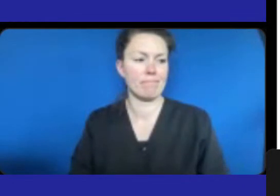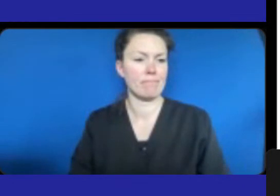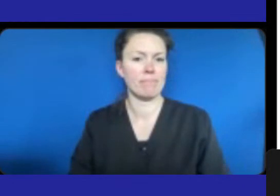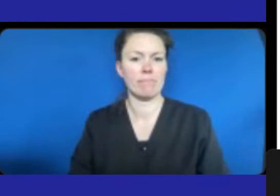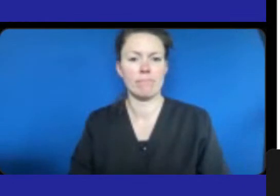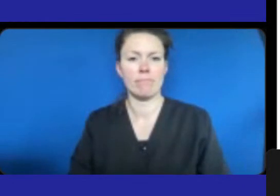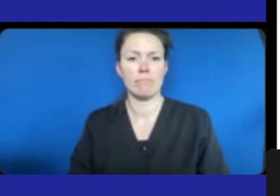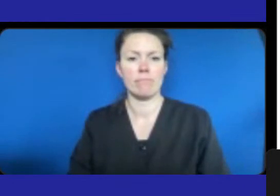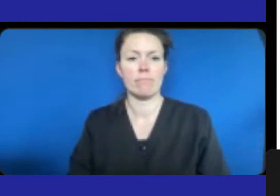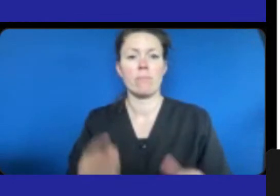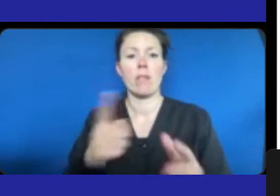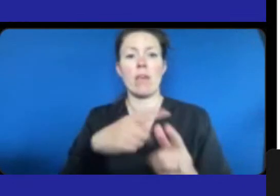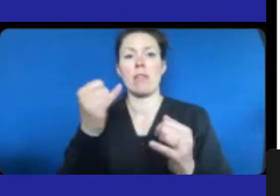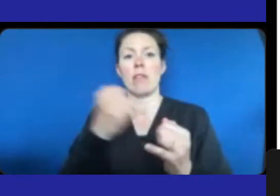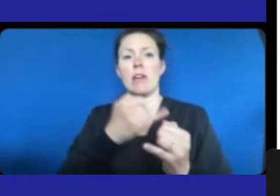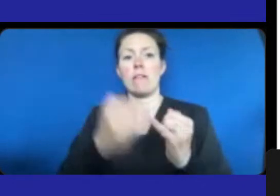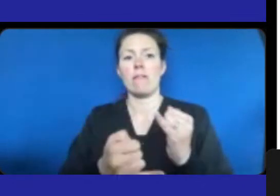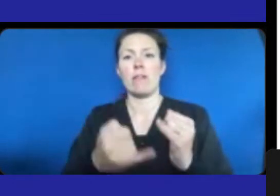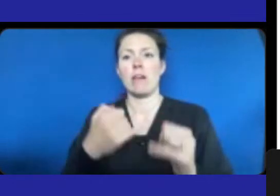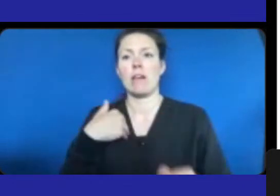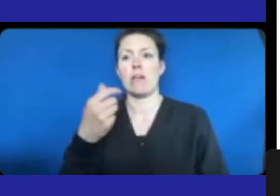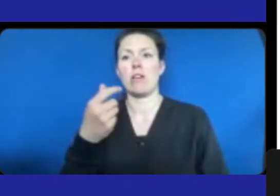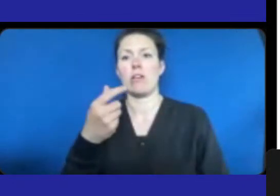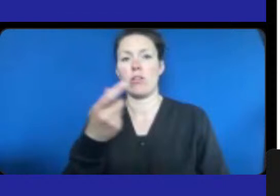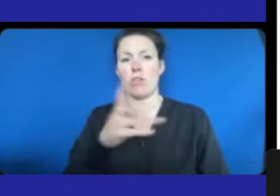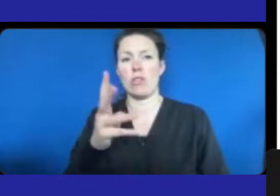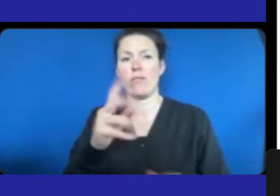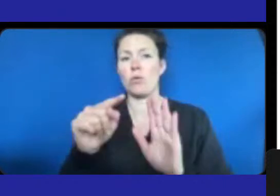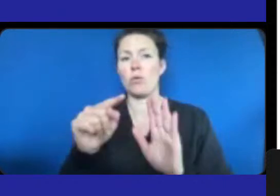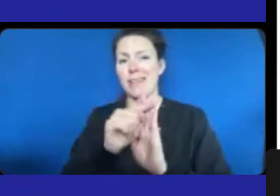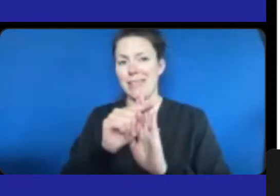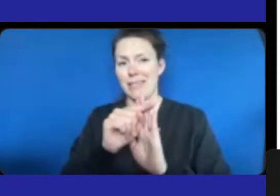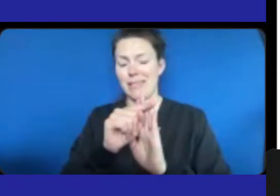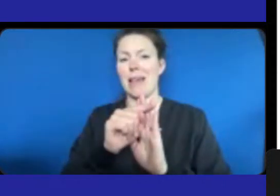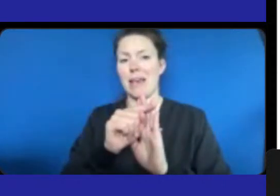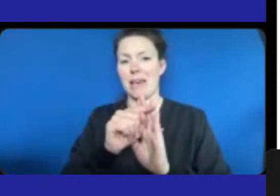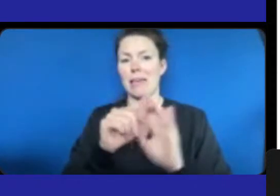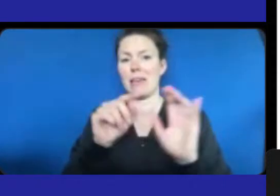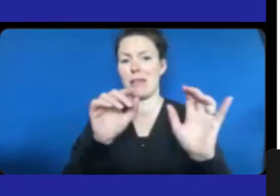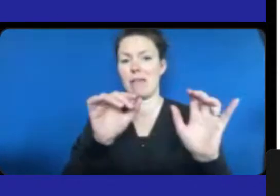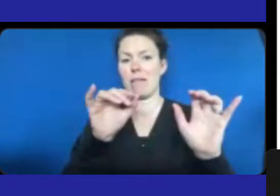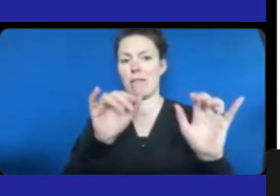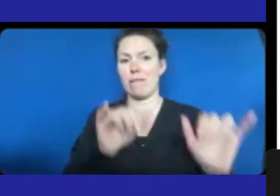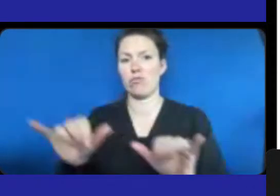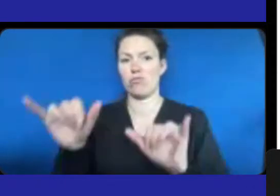And then finally, on a couple of negative trends, our